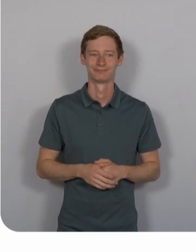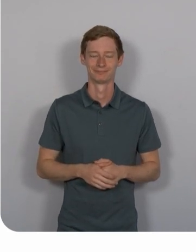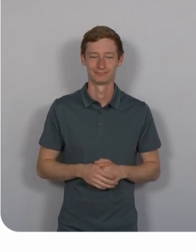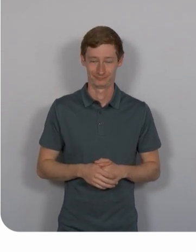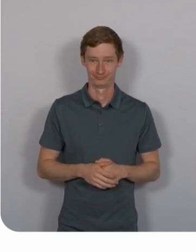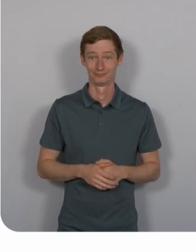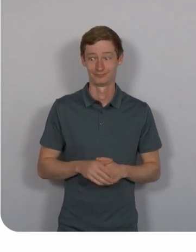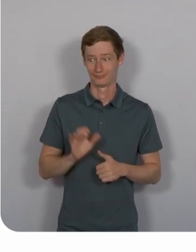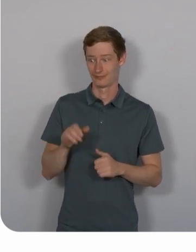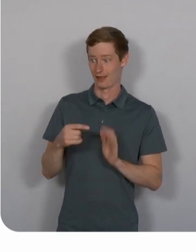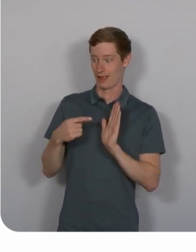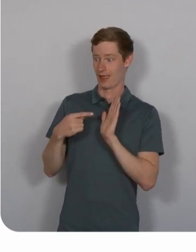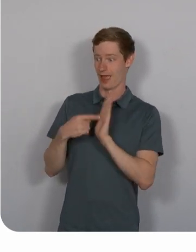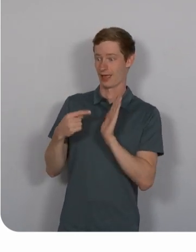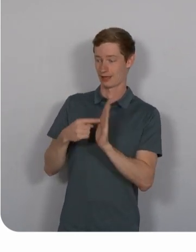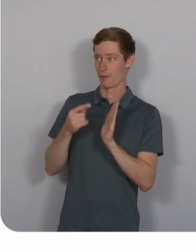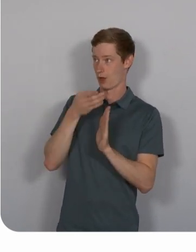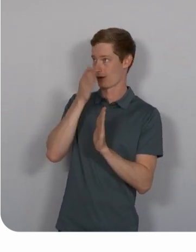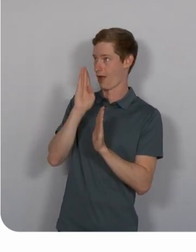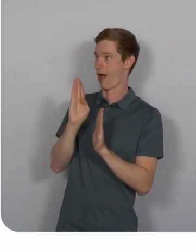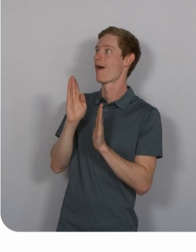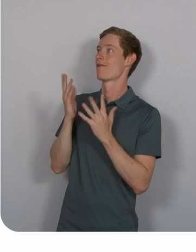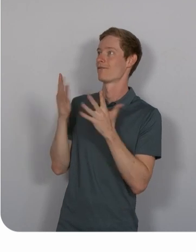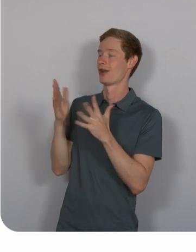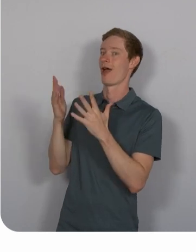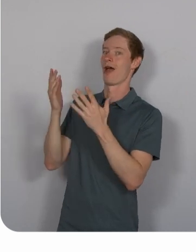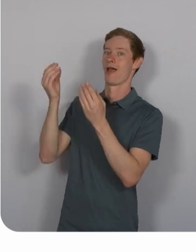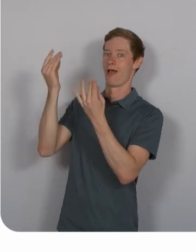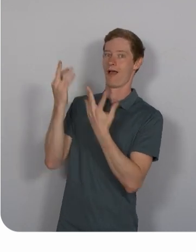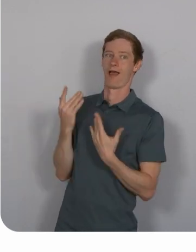The demo gods have smiled upon us.